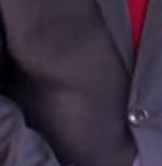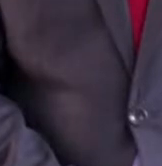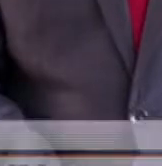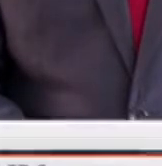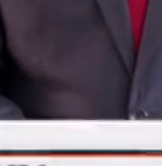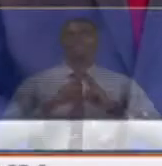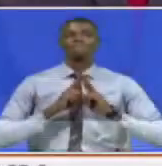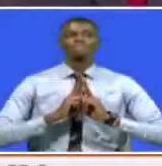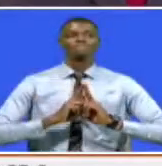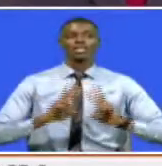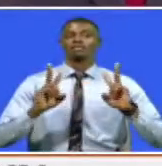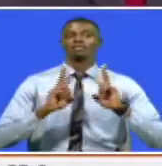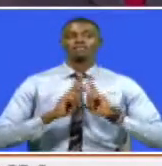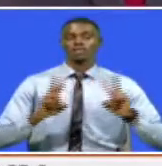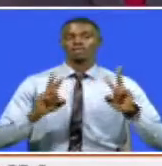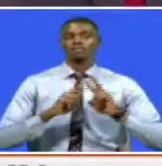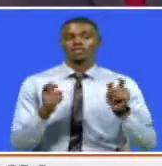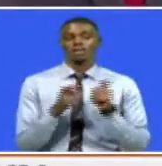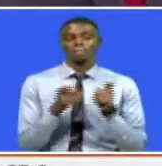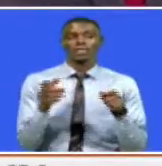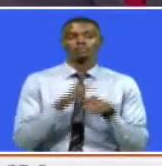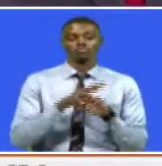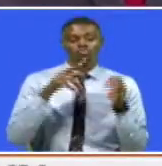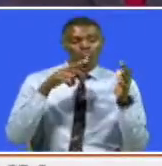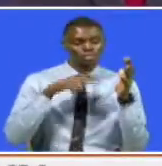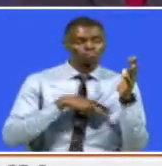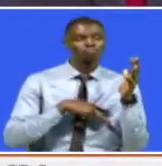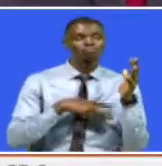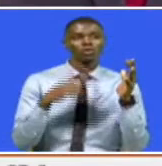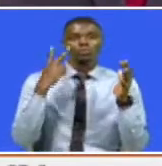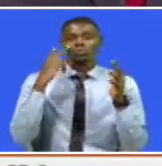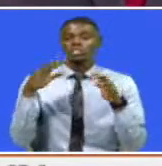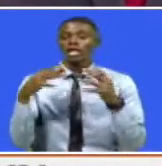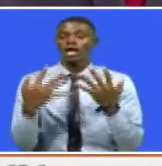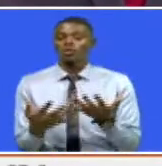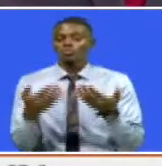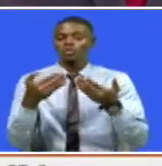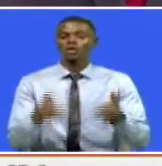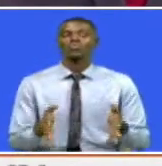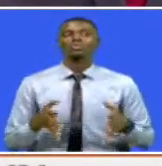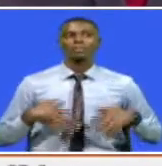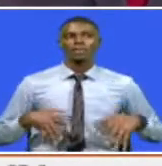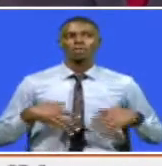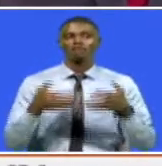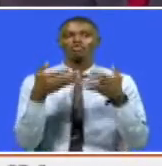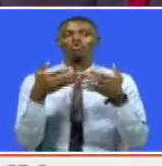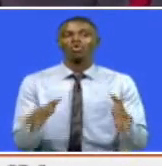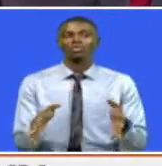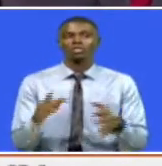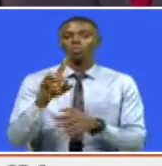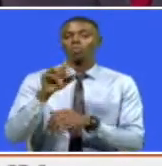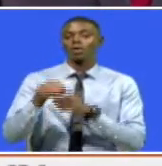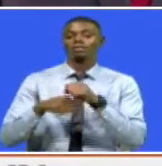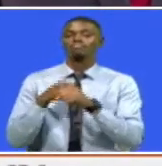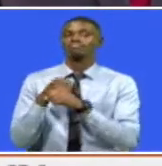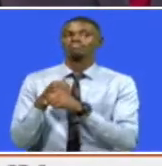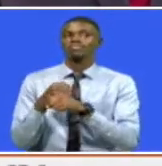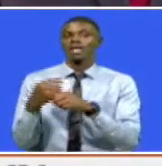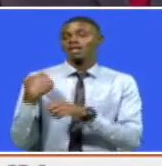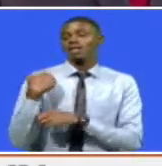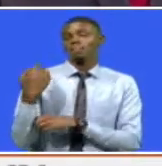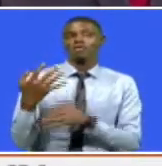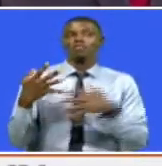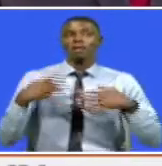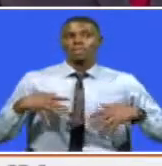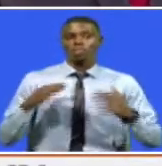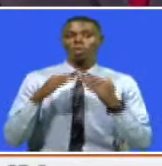very, very painful even to read, to see how we are losing people. We've lost actually 1 year, the number of